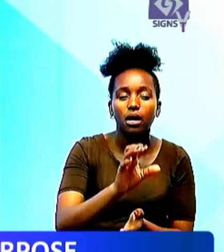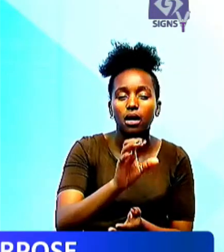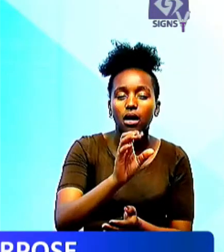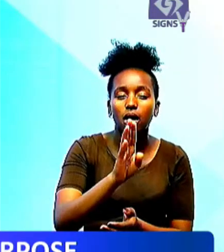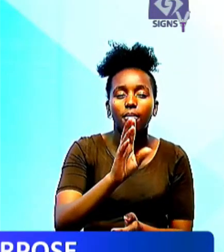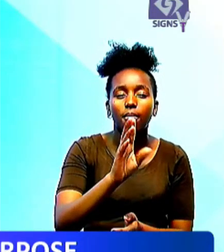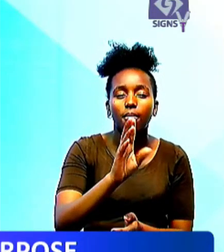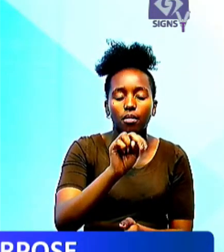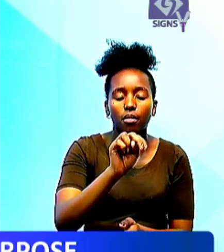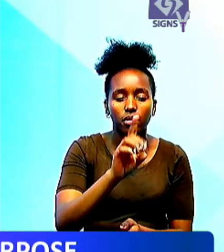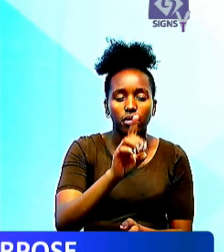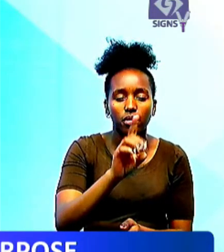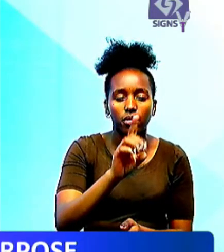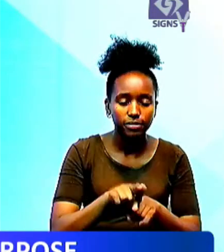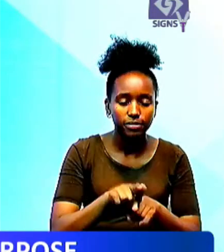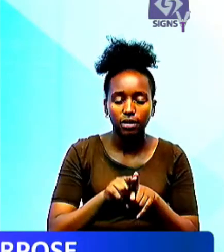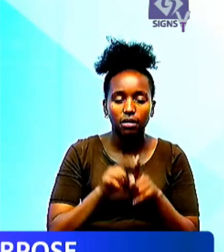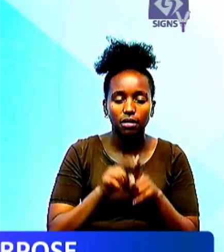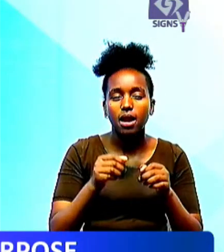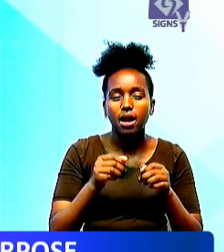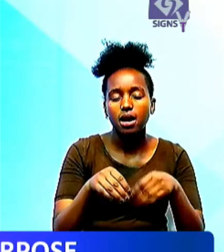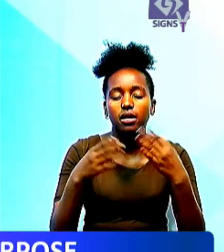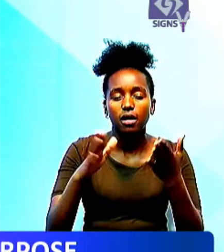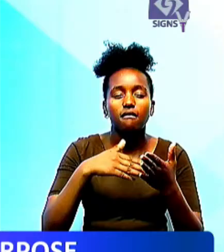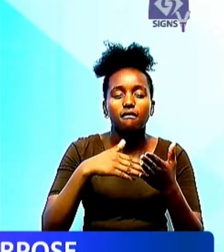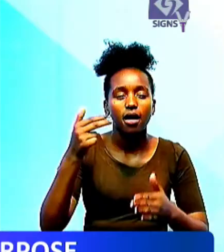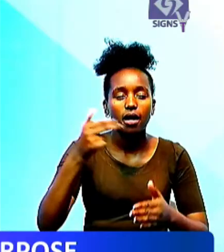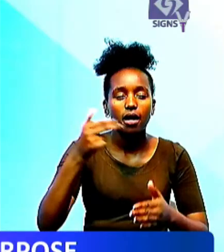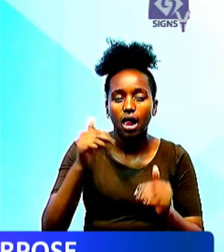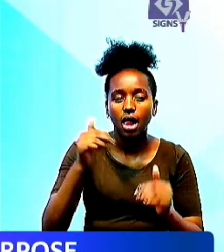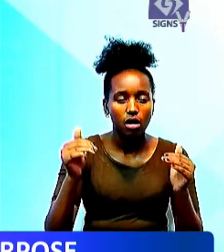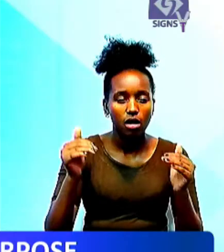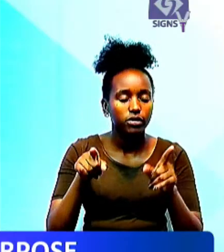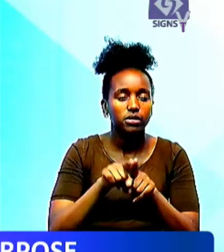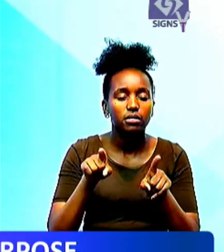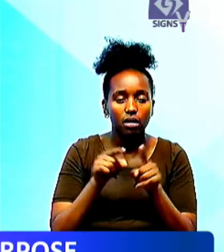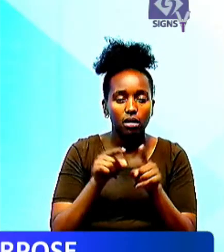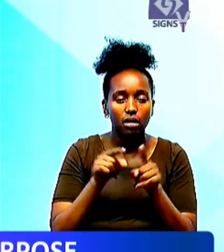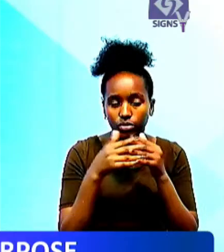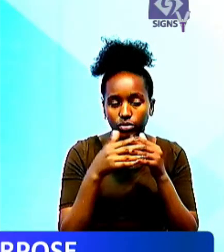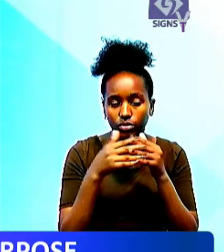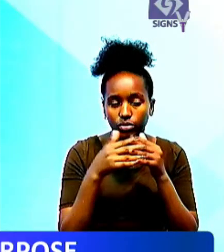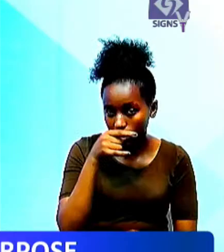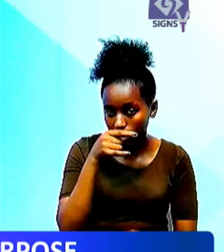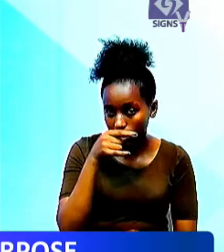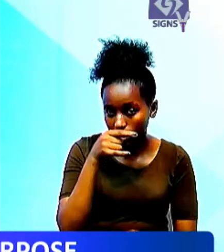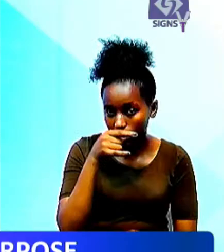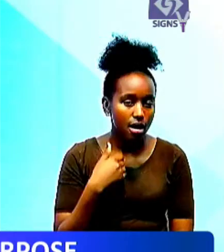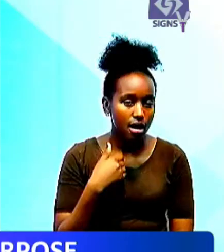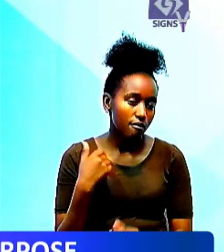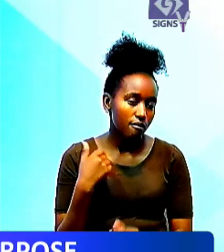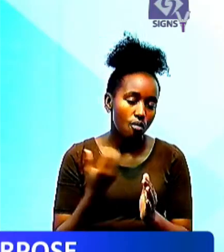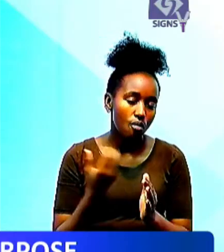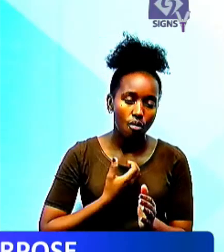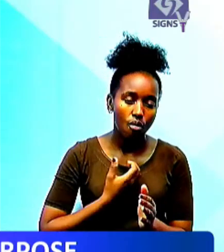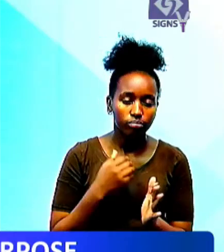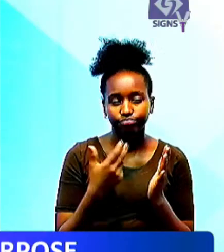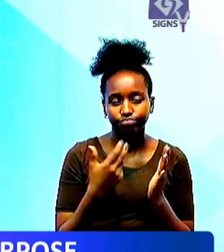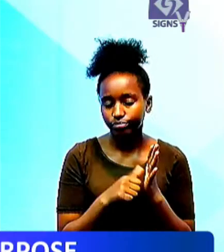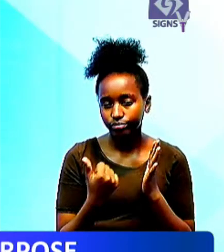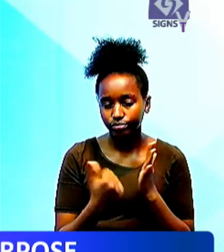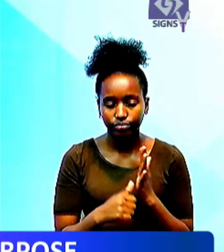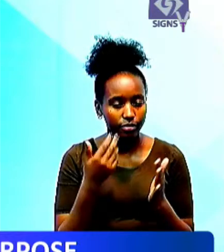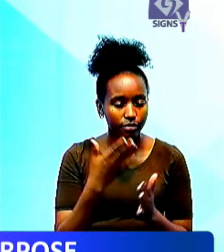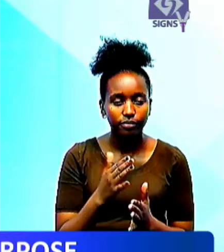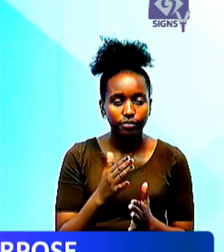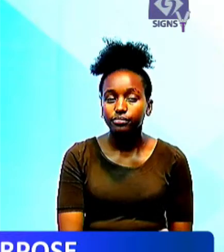the AA+ are the advanced economy, the strong economy like US, because also they have the whatever they issue. We can say because of the